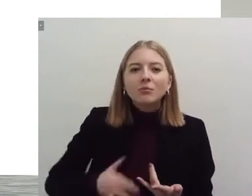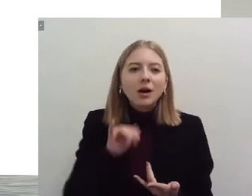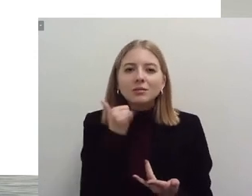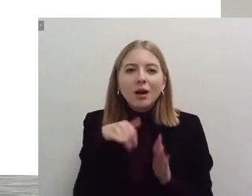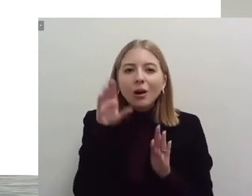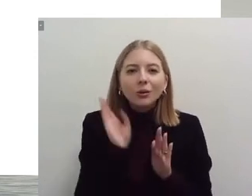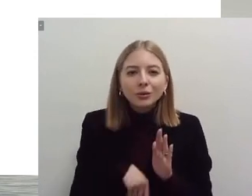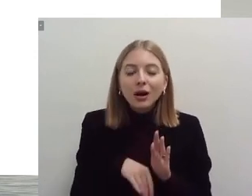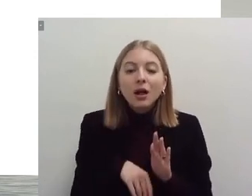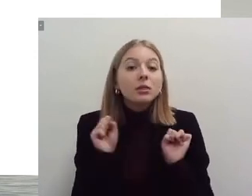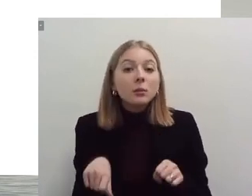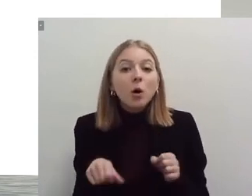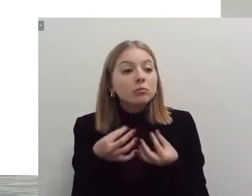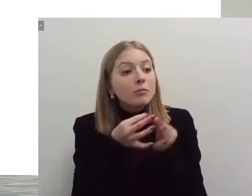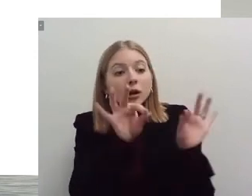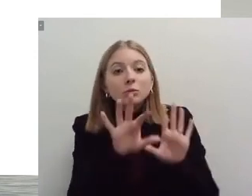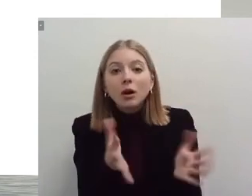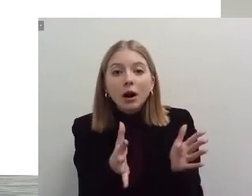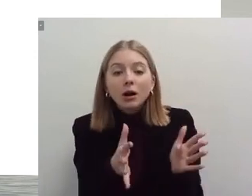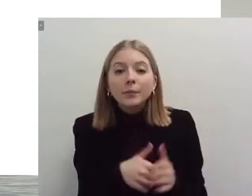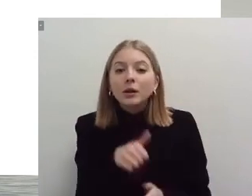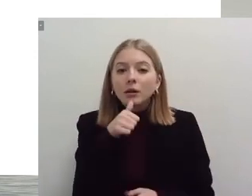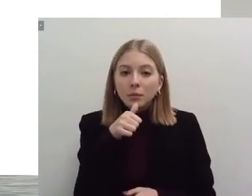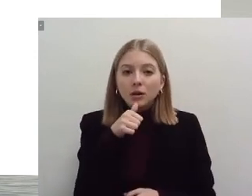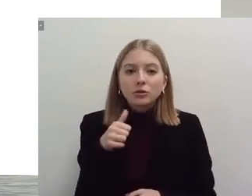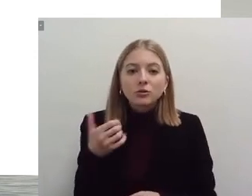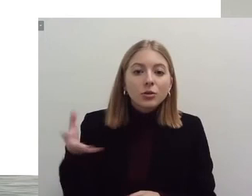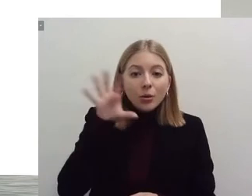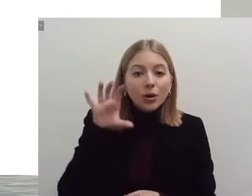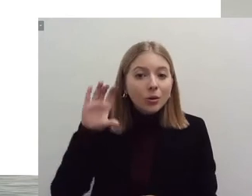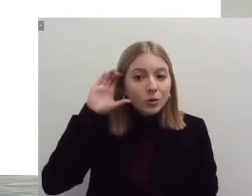More listen and ask before they make decisions.